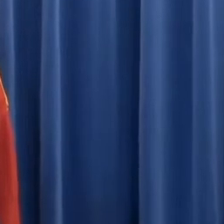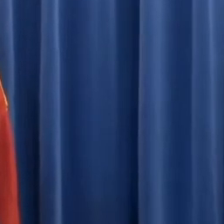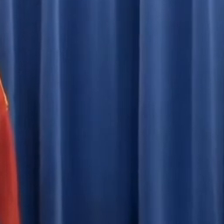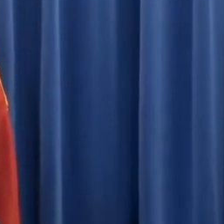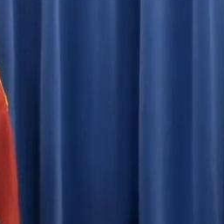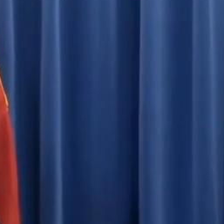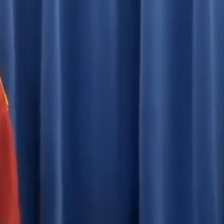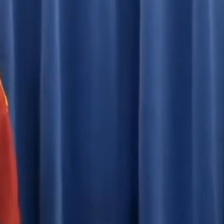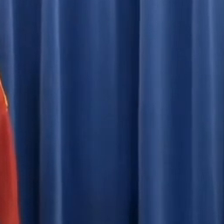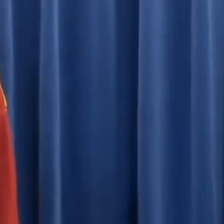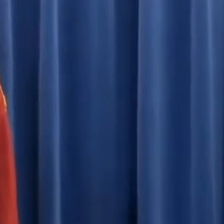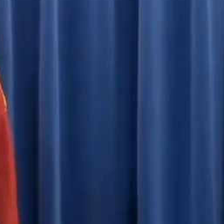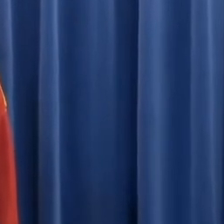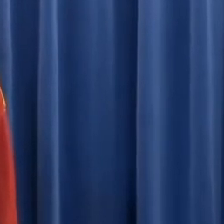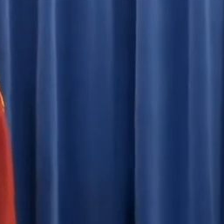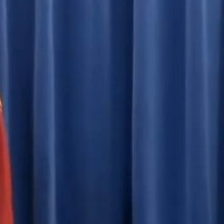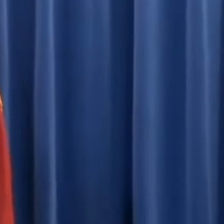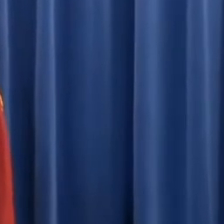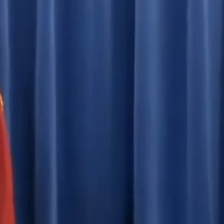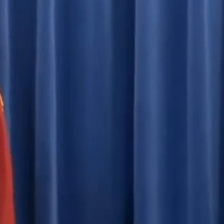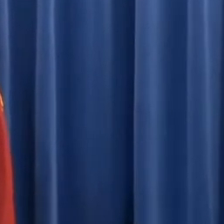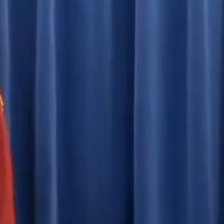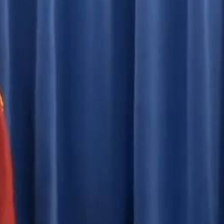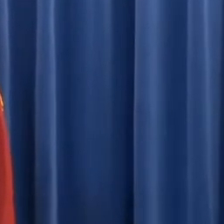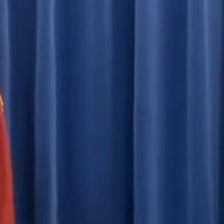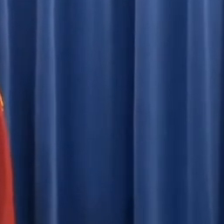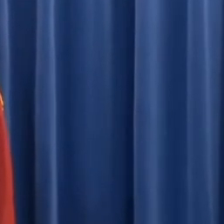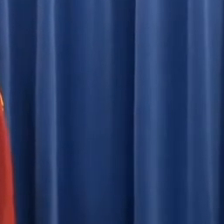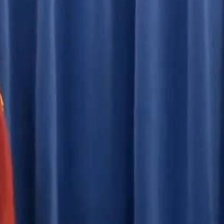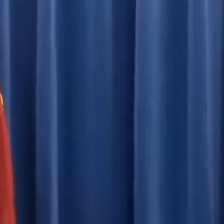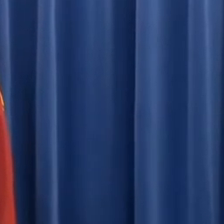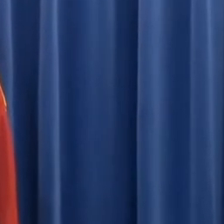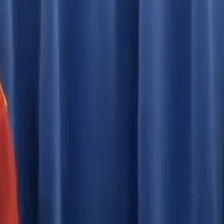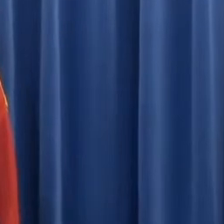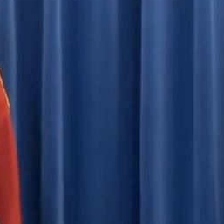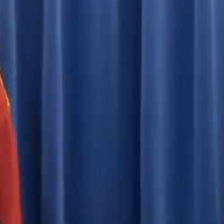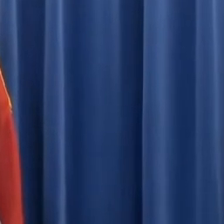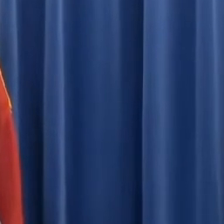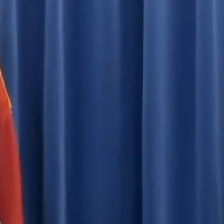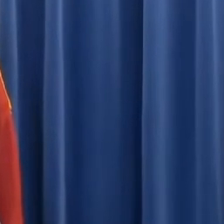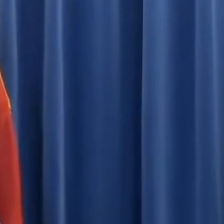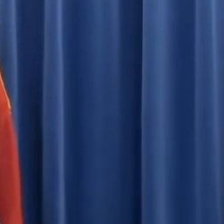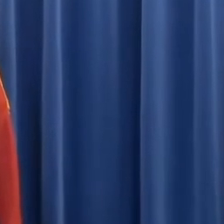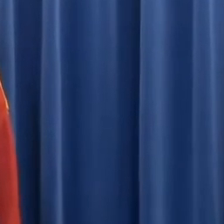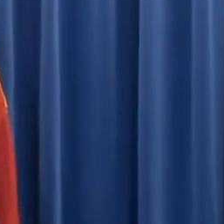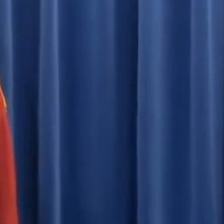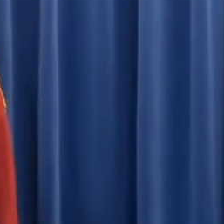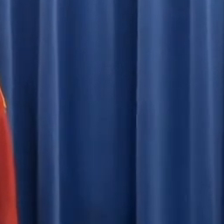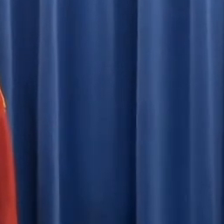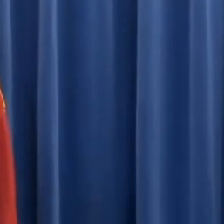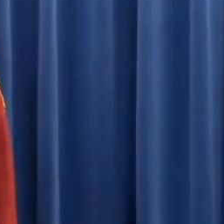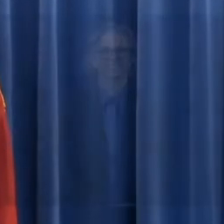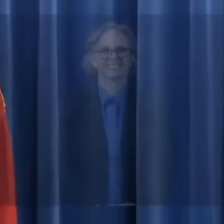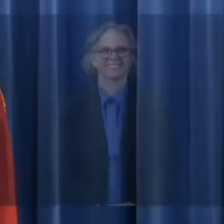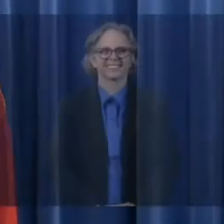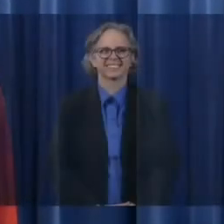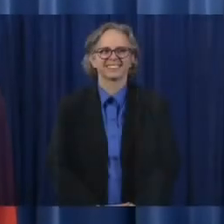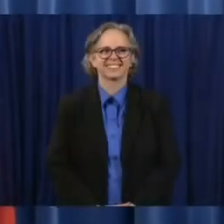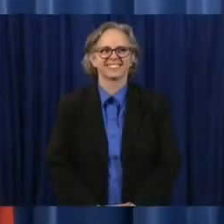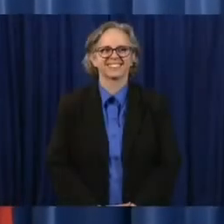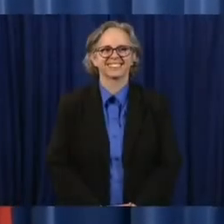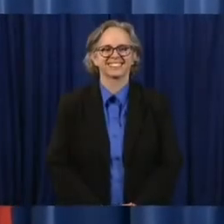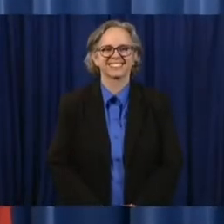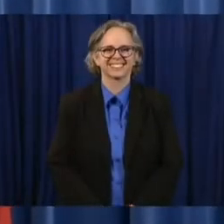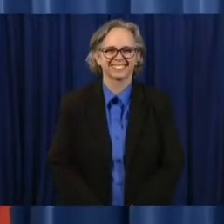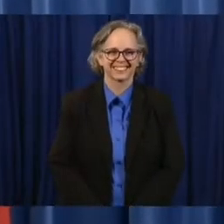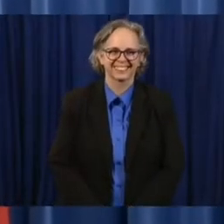Reporters at his daily coronavirus briefing, settling in there at the podium. Tomorrow, he's expected to announce